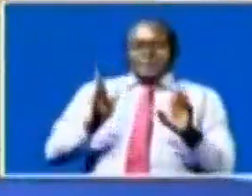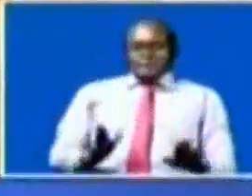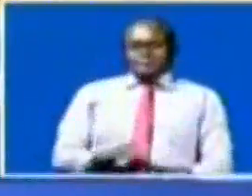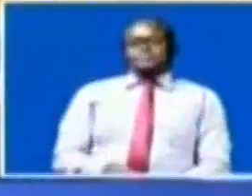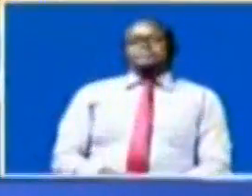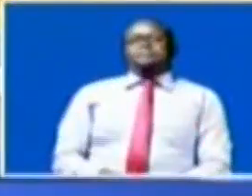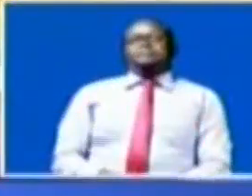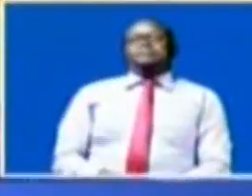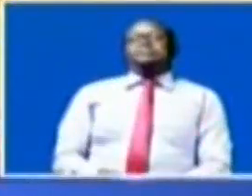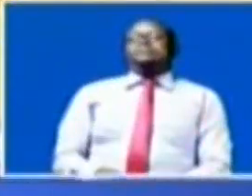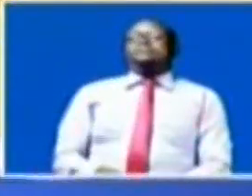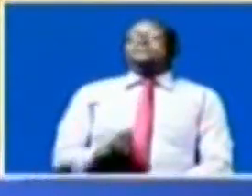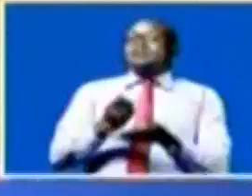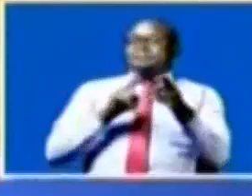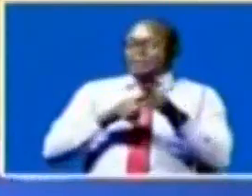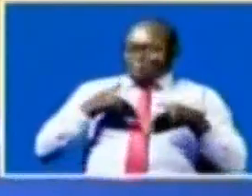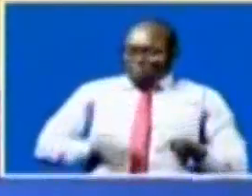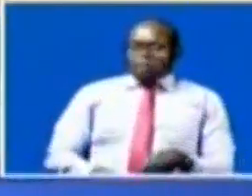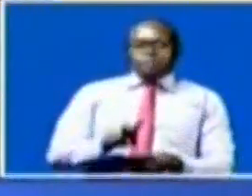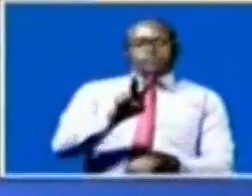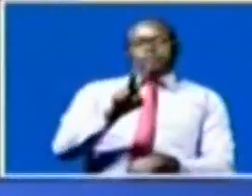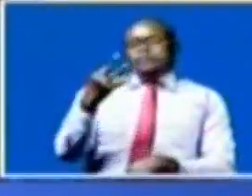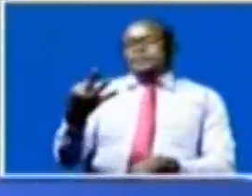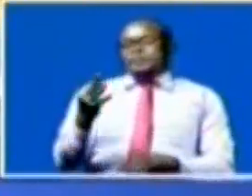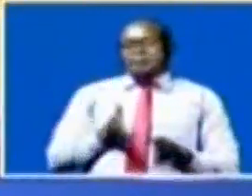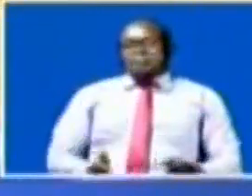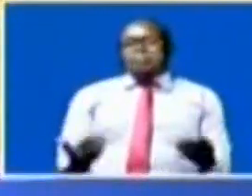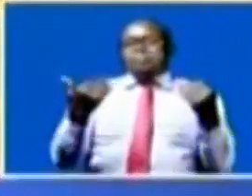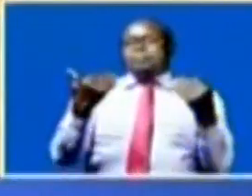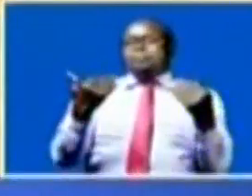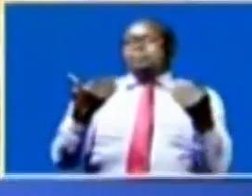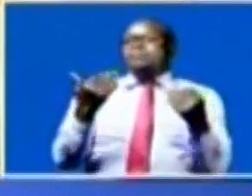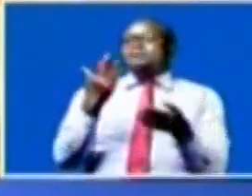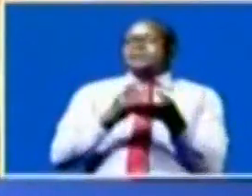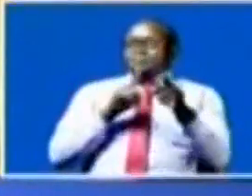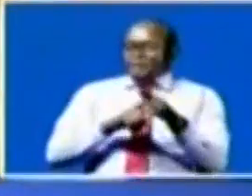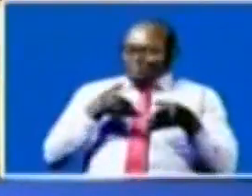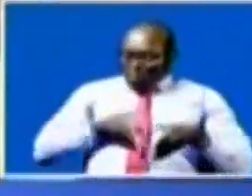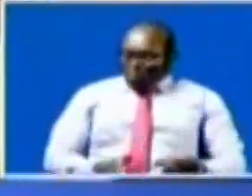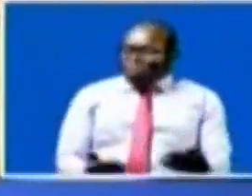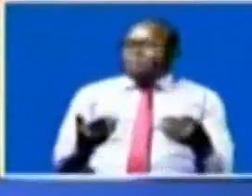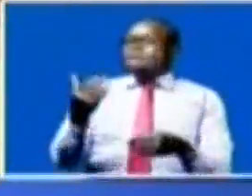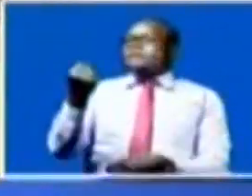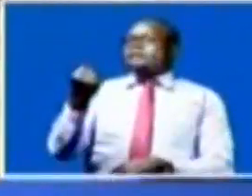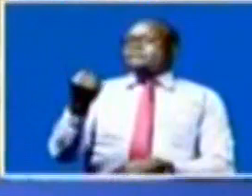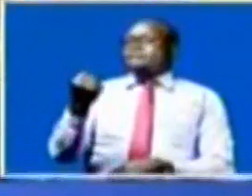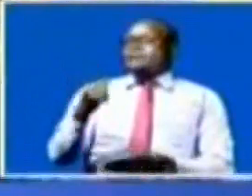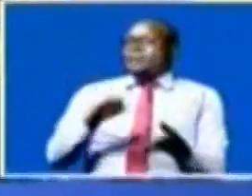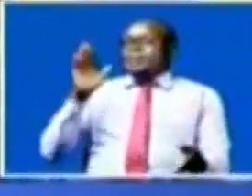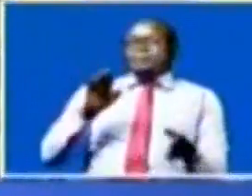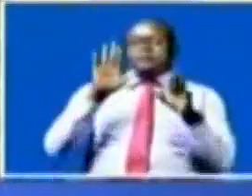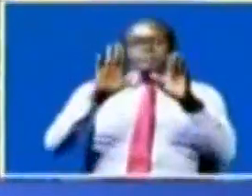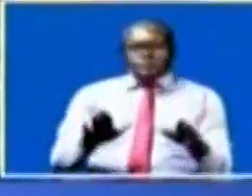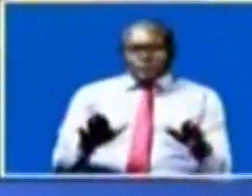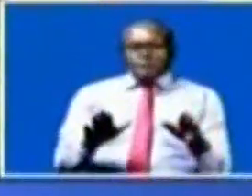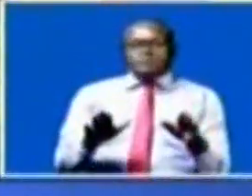nyingi tunapata mabacha mbili mpaka tatu. Wakati ingine tunasapata kondoo kama tano. Mzee Paul tells me the most